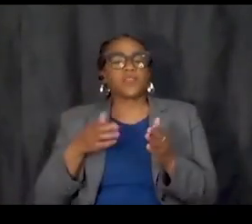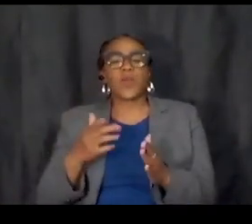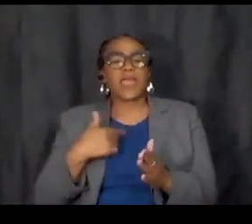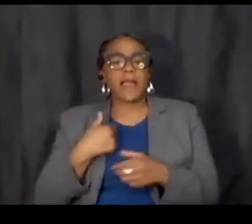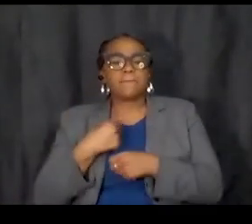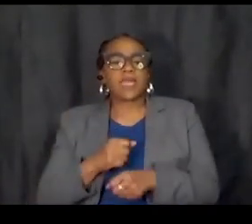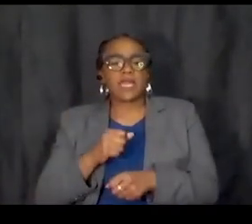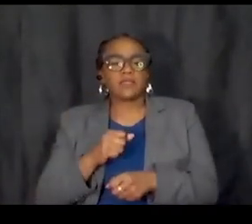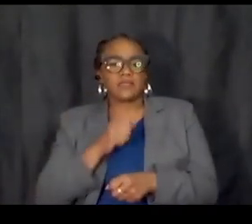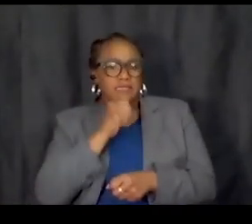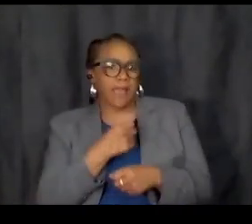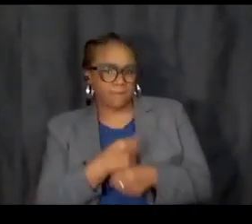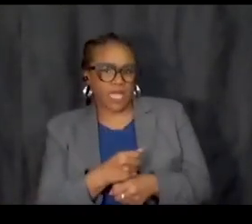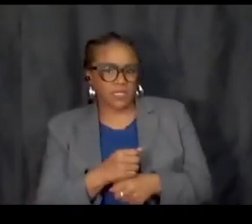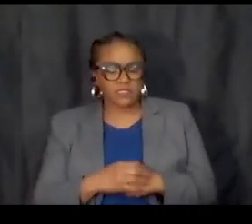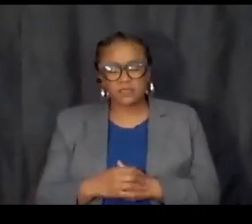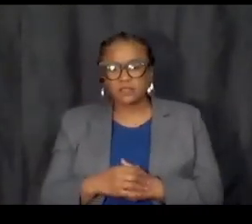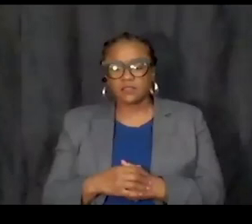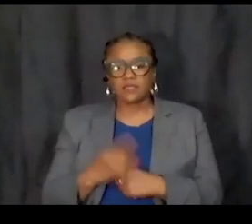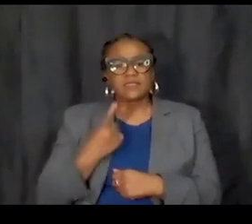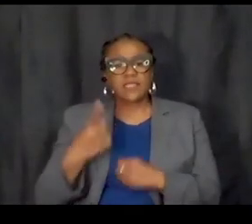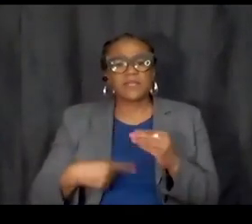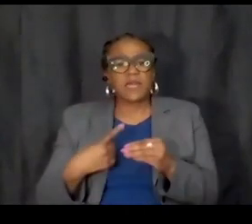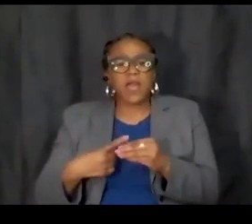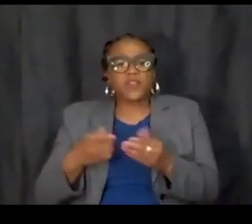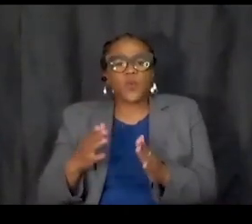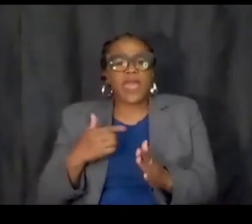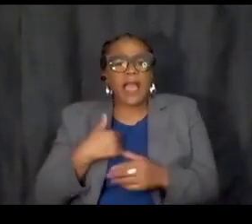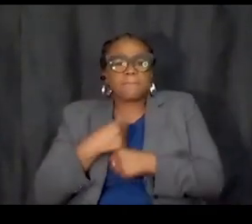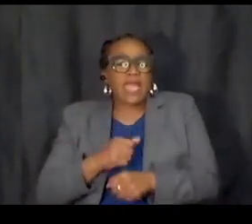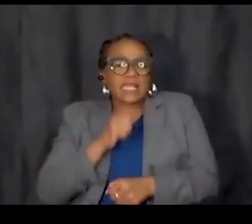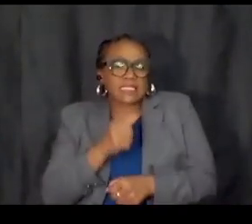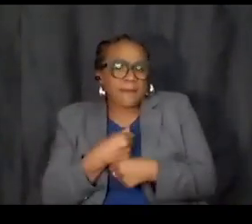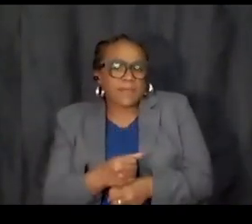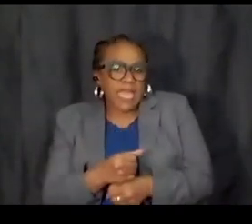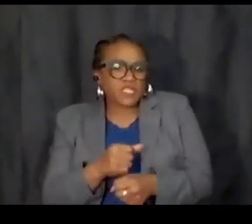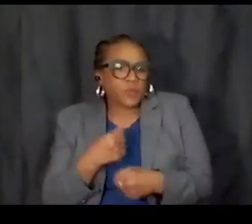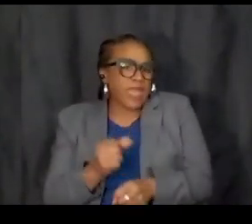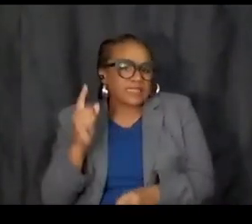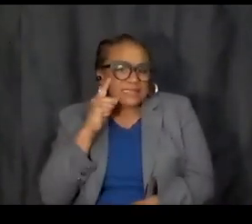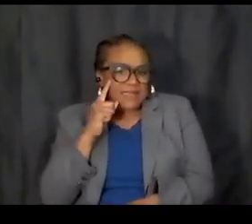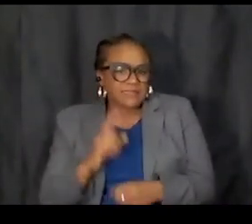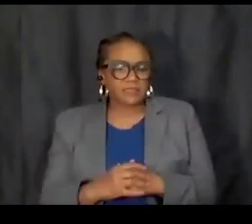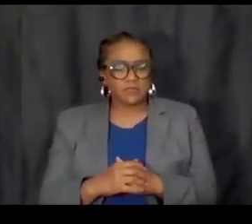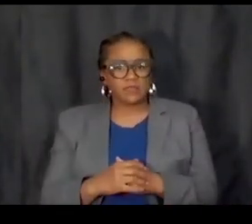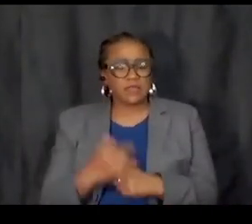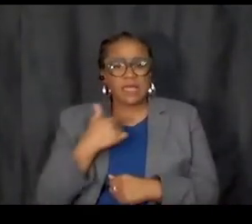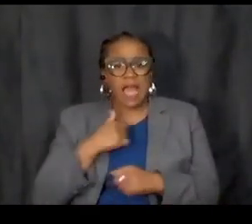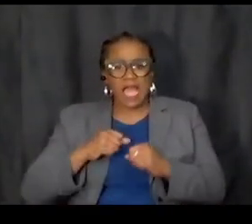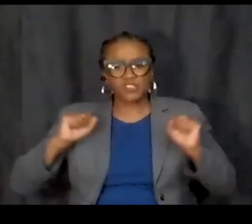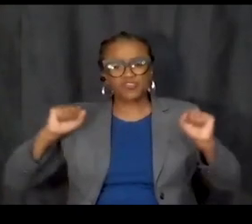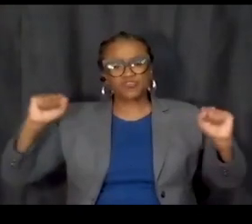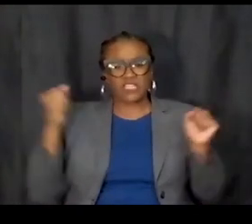Something about the way I am made is not made to make sense. I stretch my insides across pages until my pain